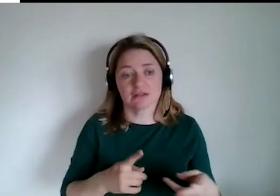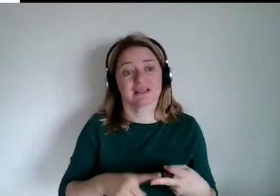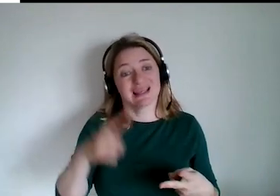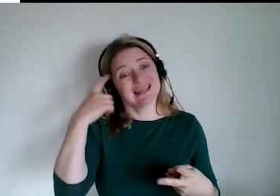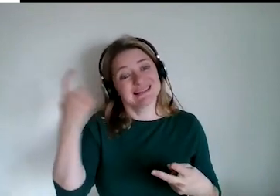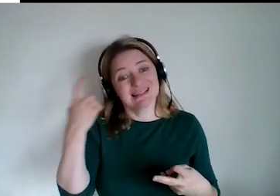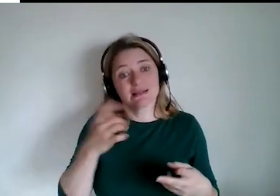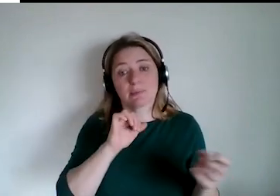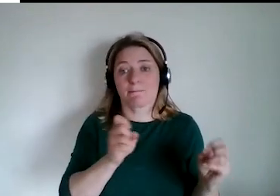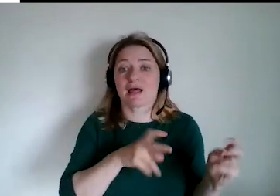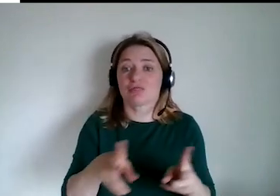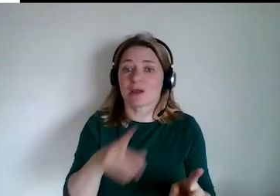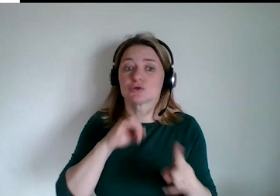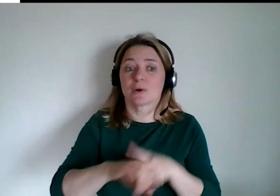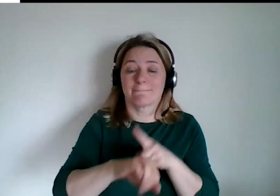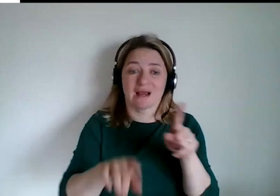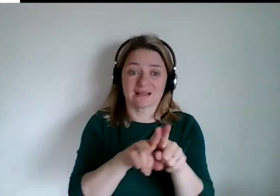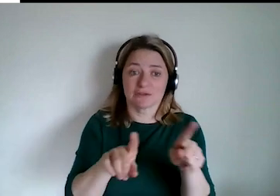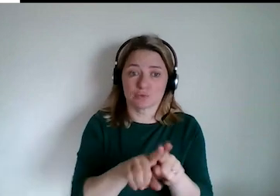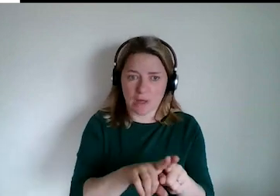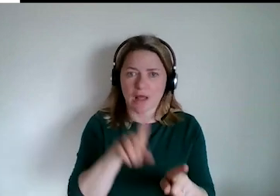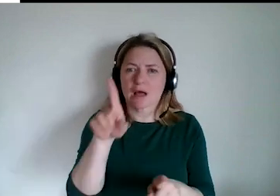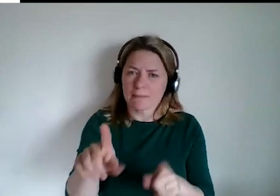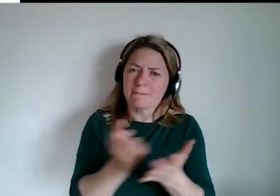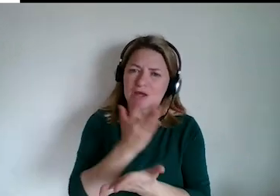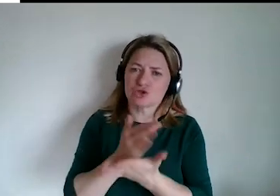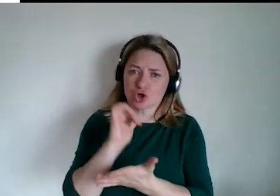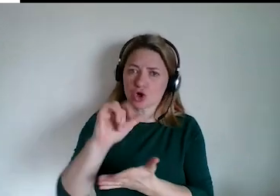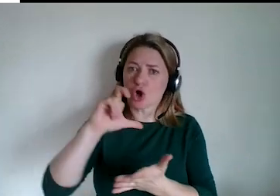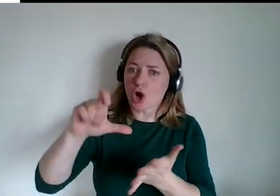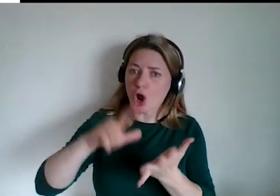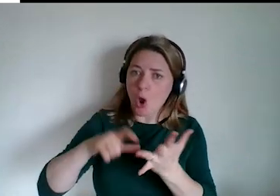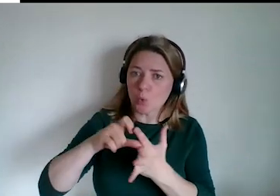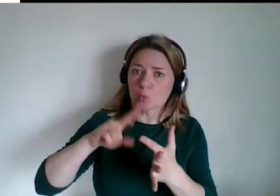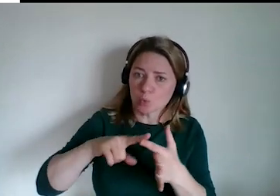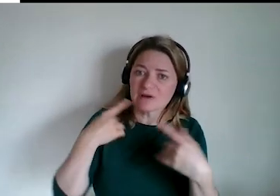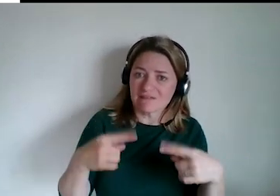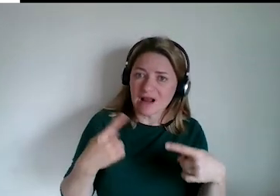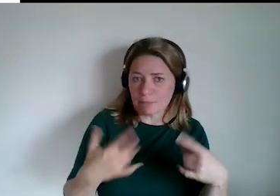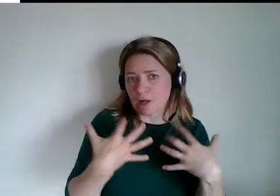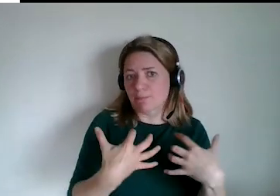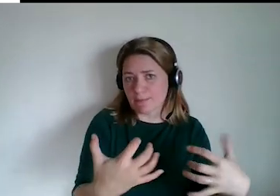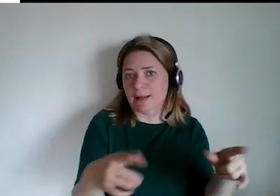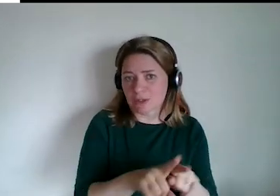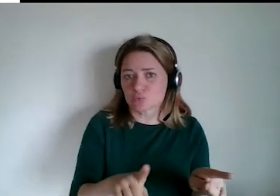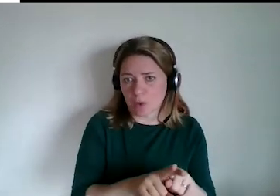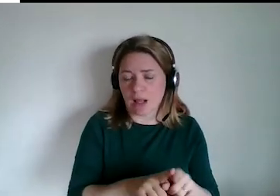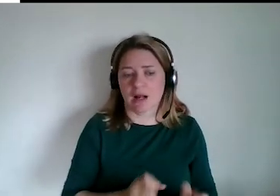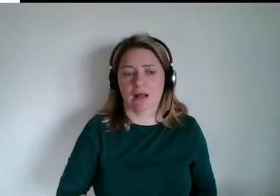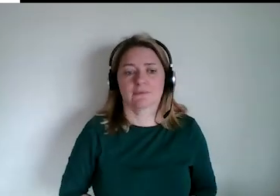impact. Make your code available, because we can't make the data available, but make your code available publicly if you can. And consider